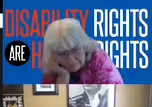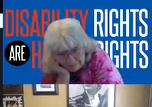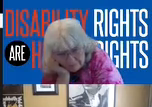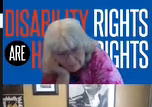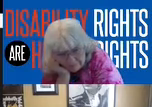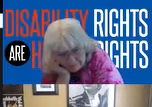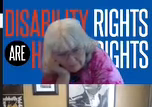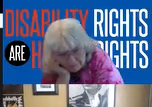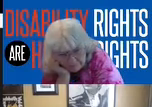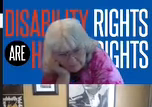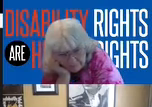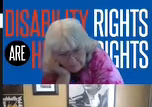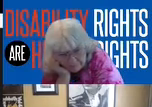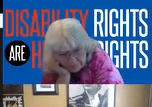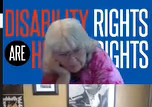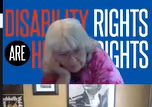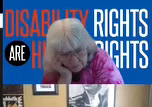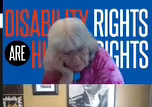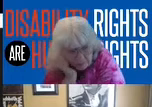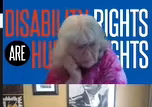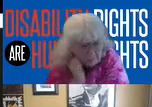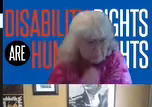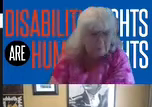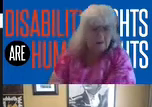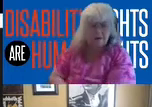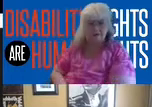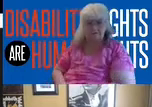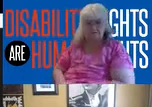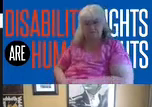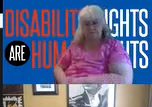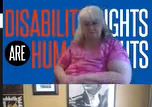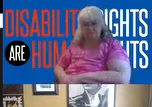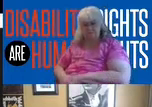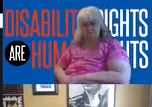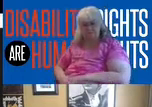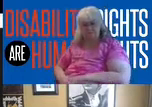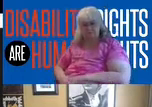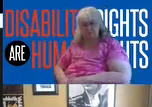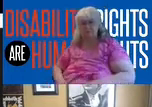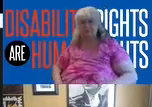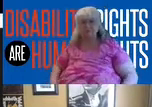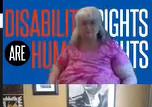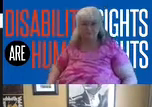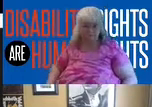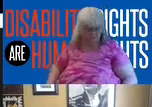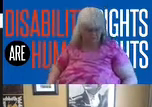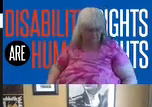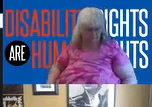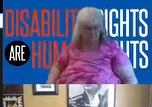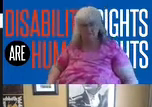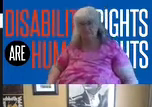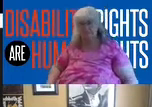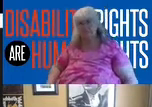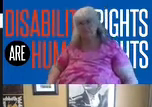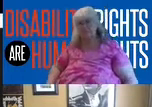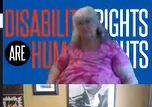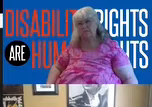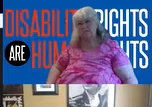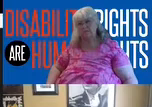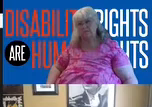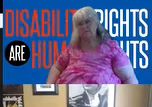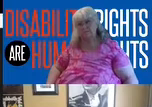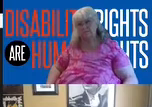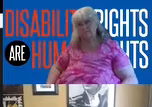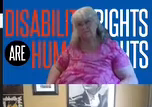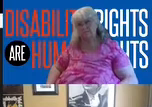piece would be how to see all of the participants on the Zoom session, how to open the